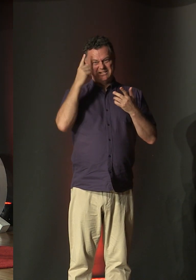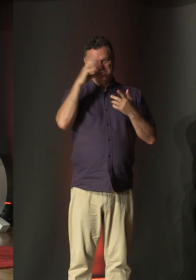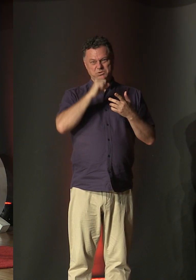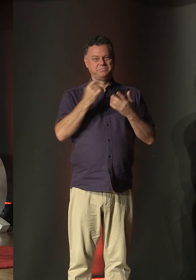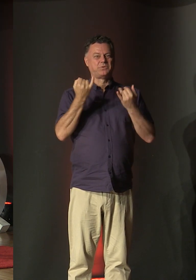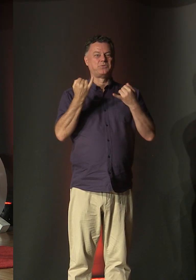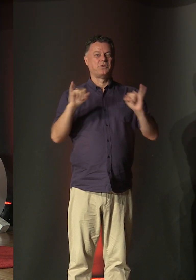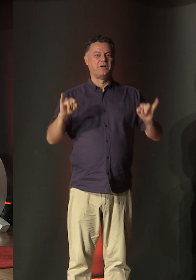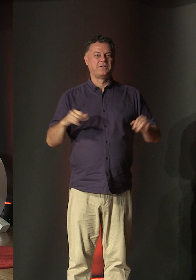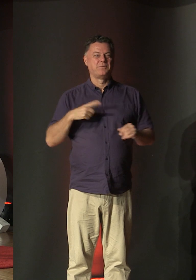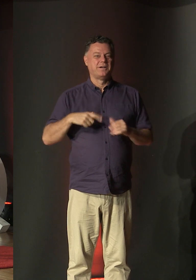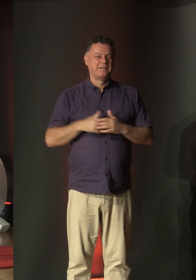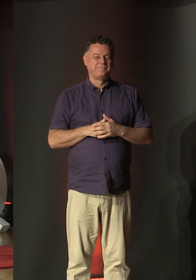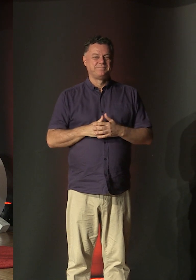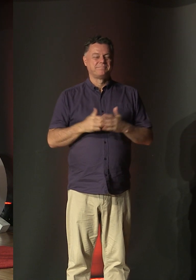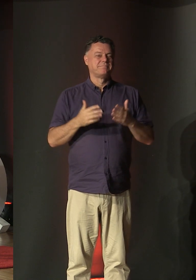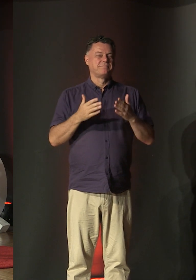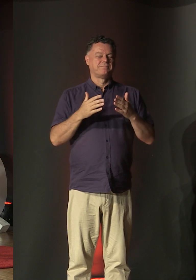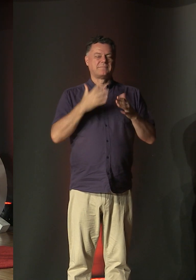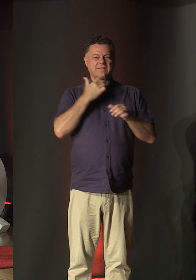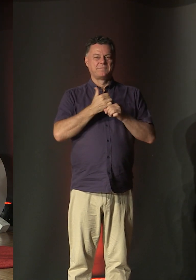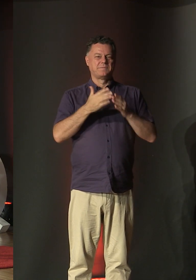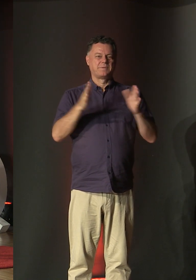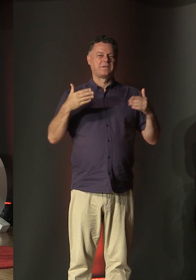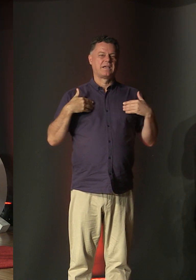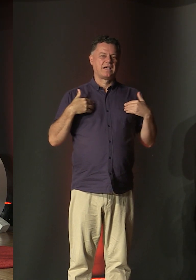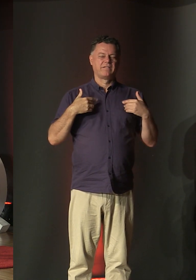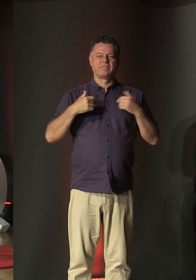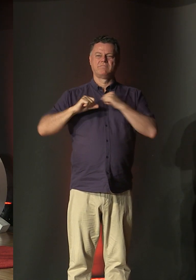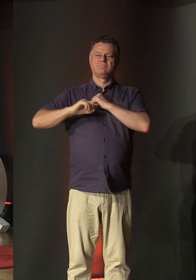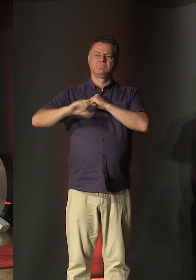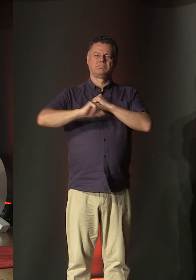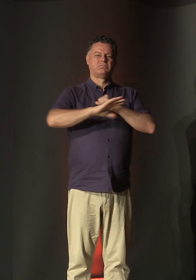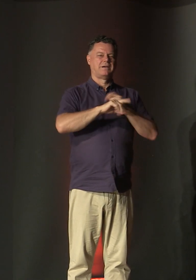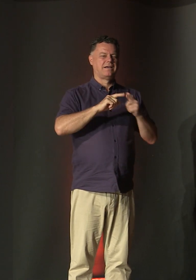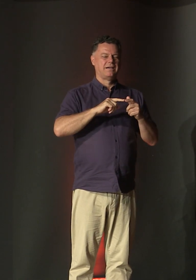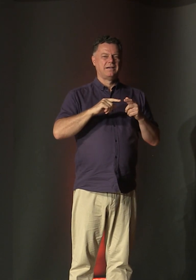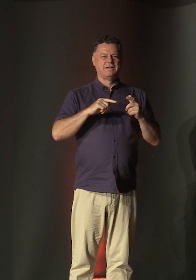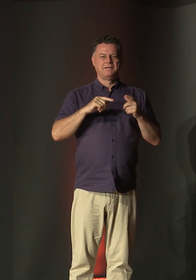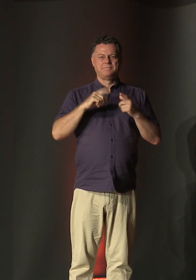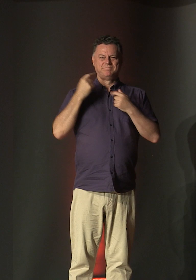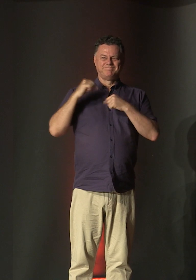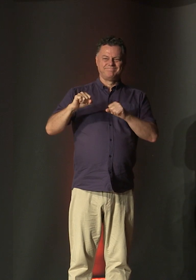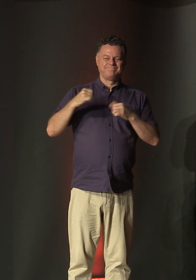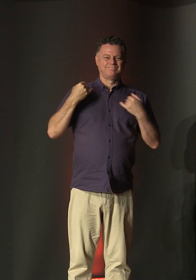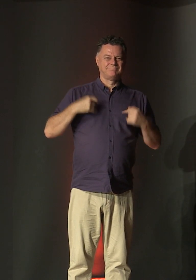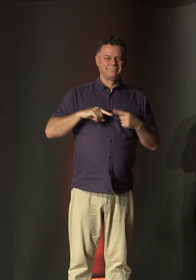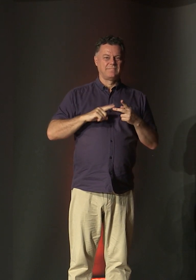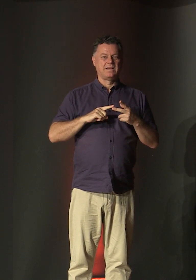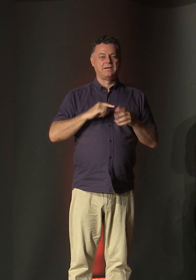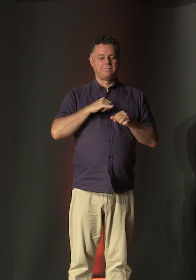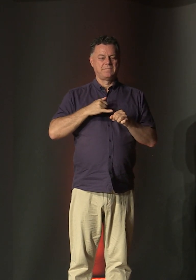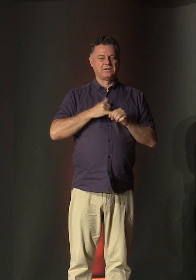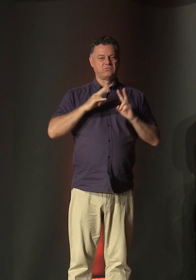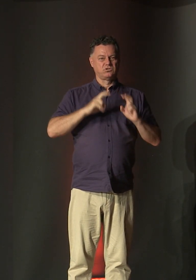of public health messages, medical advances have kept the